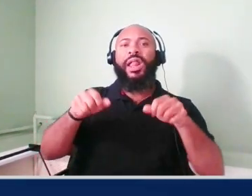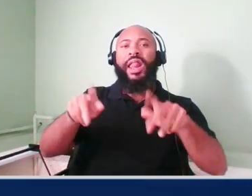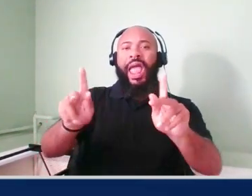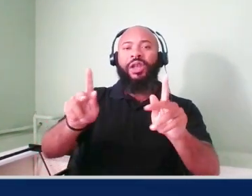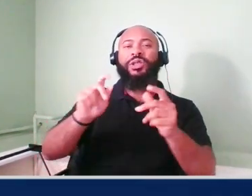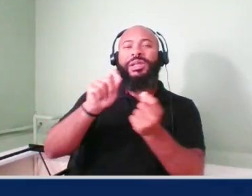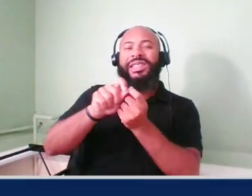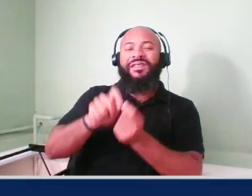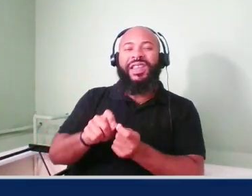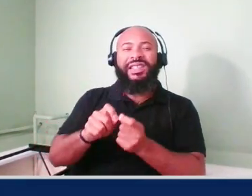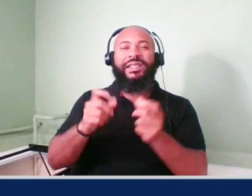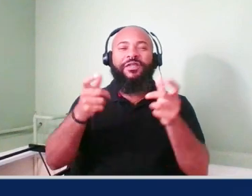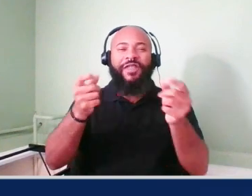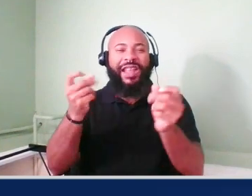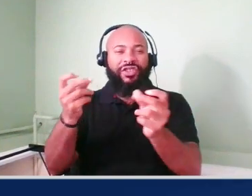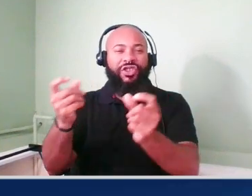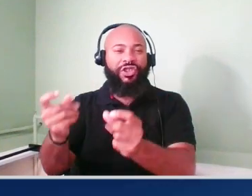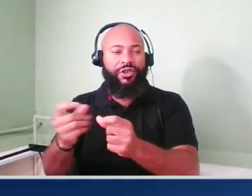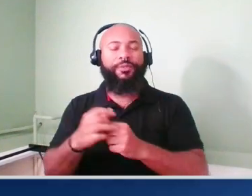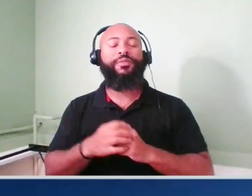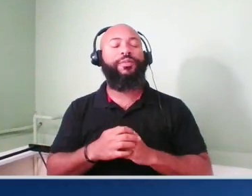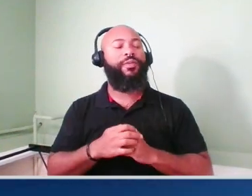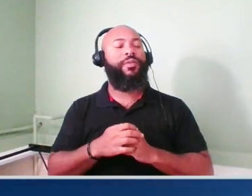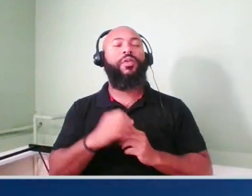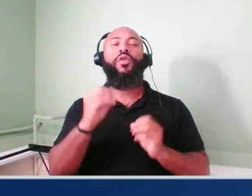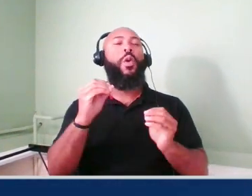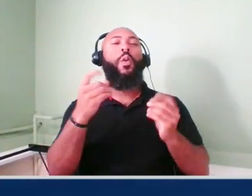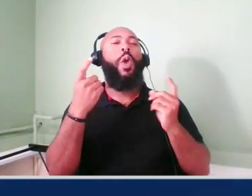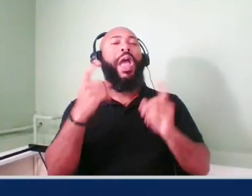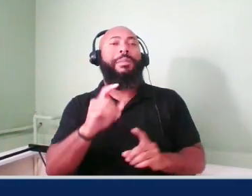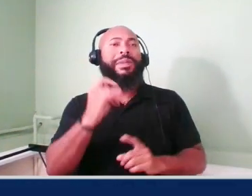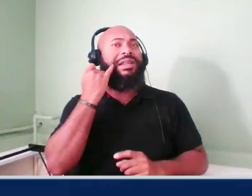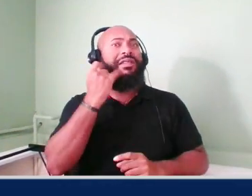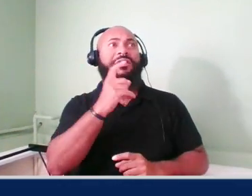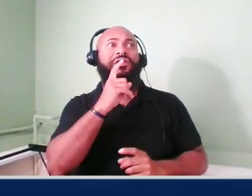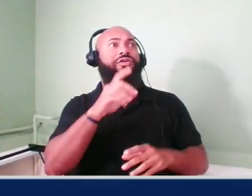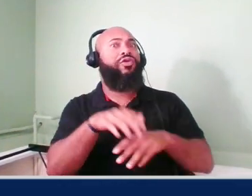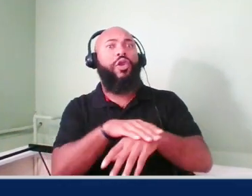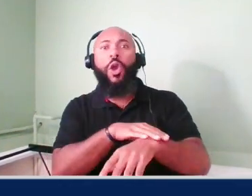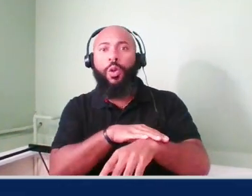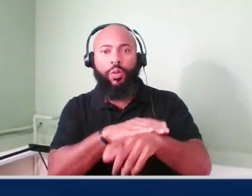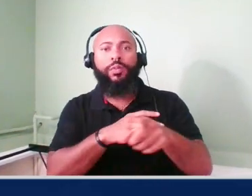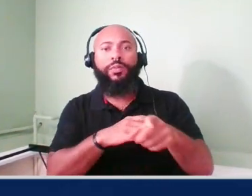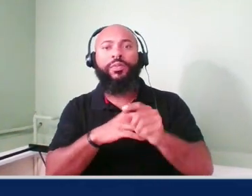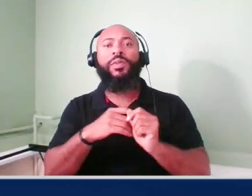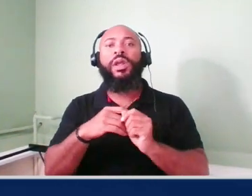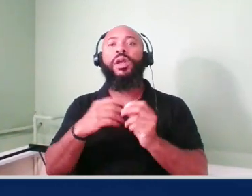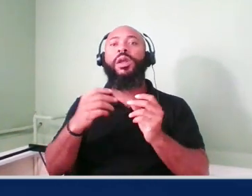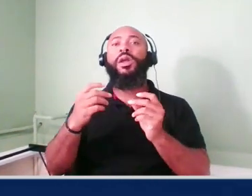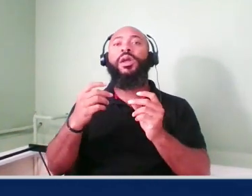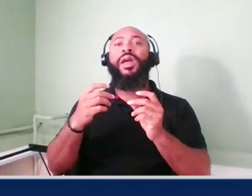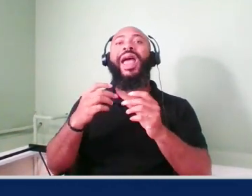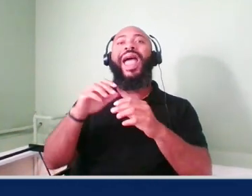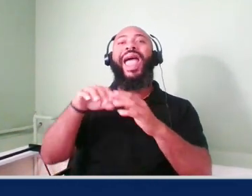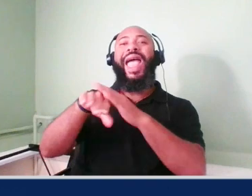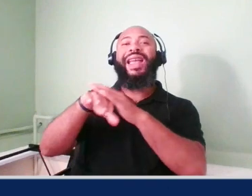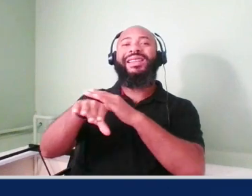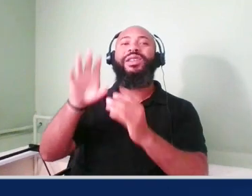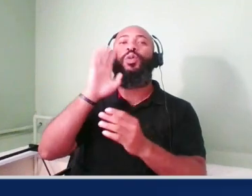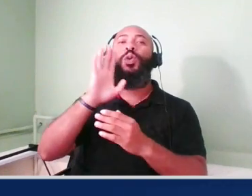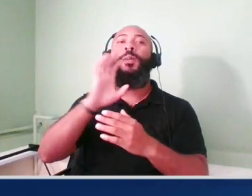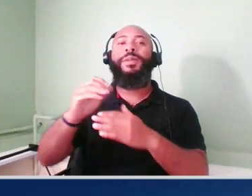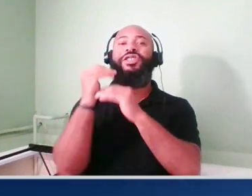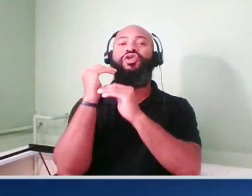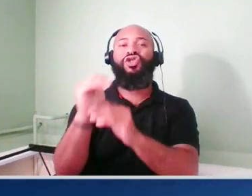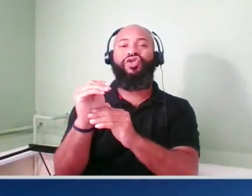So what happens is, if that doesn't happen quickly, developer access to AWS services is restricted until the controls are